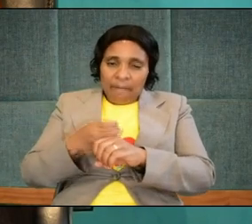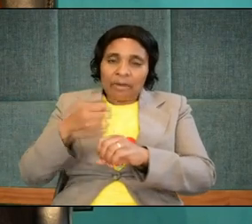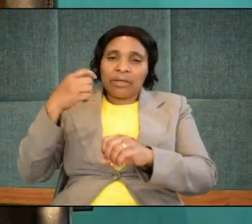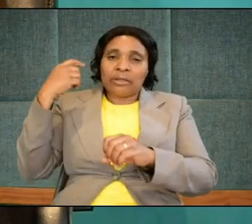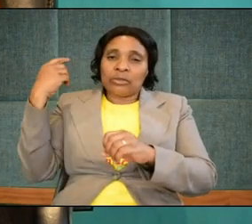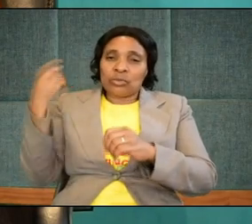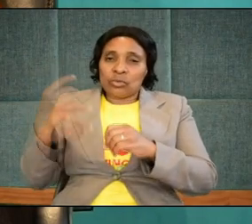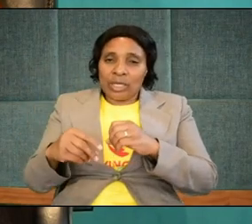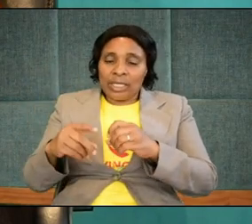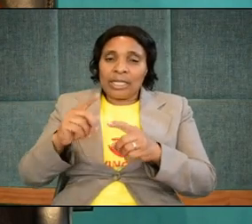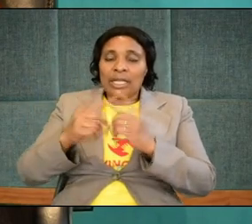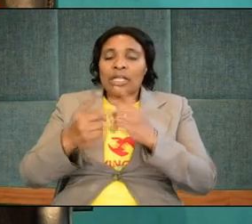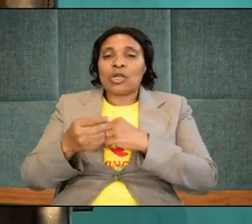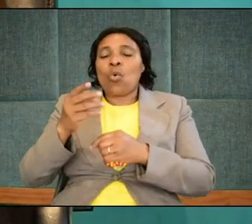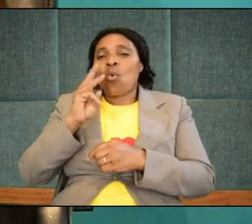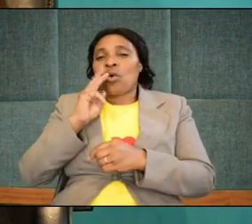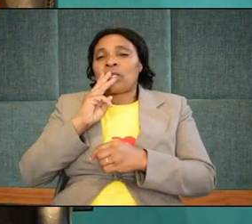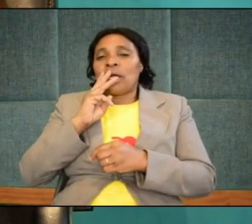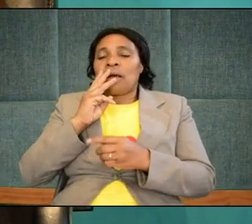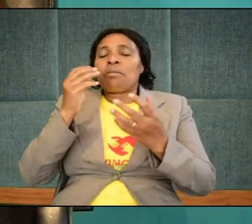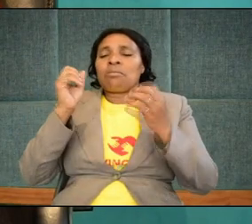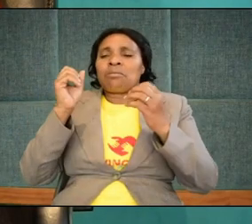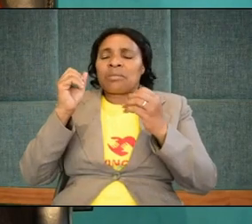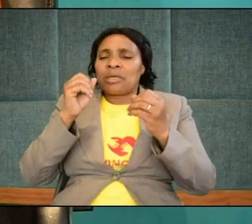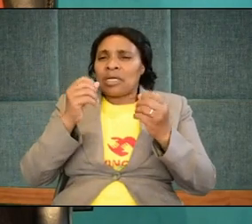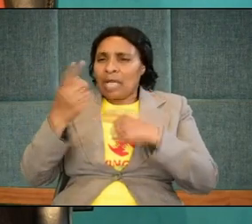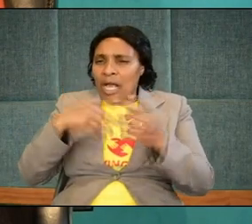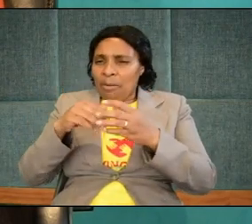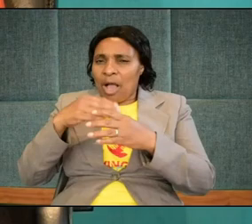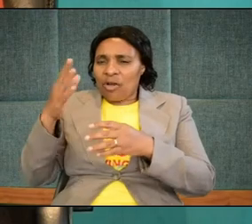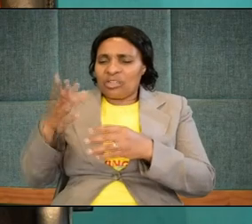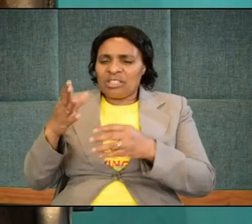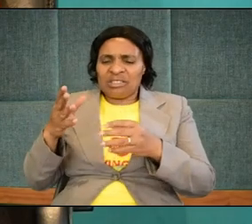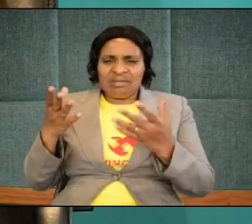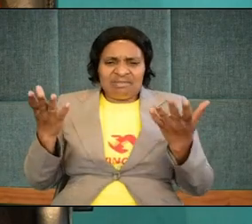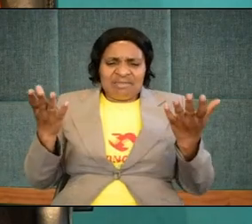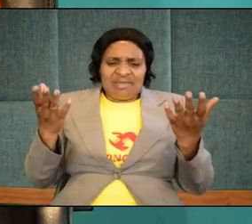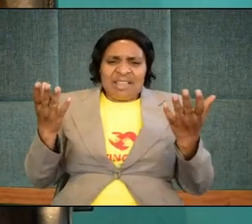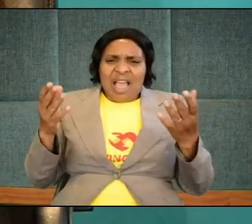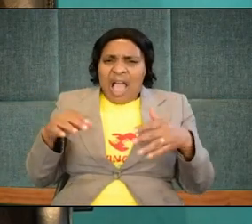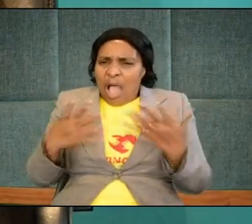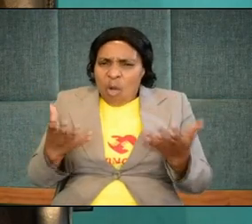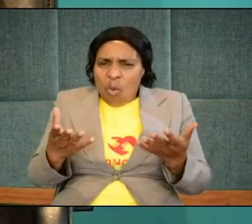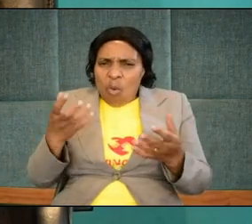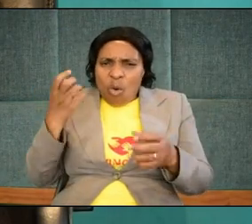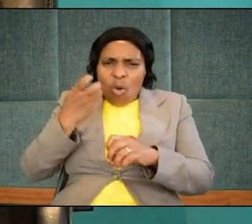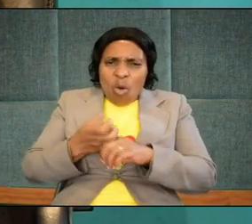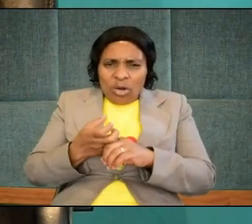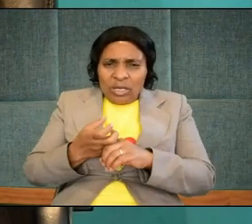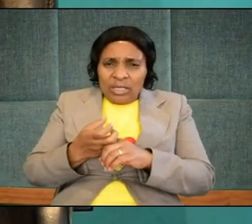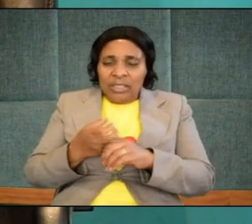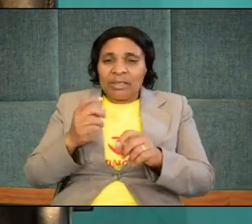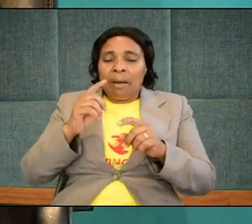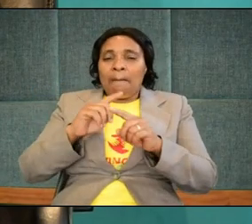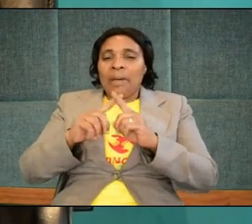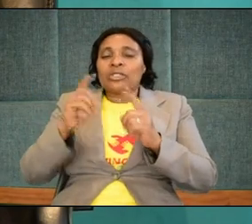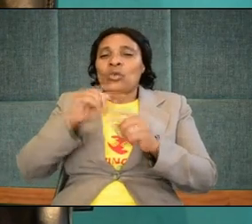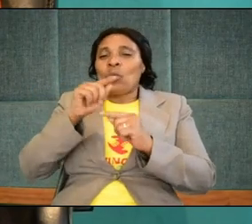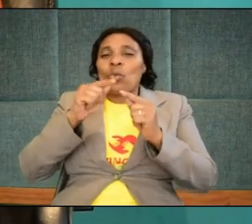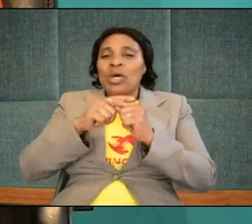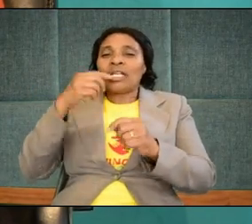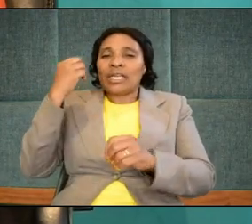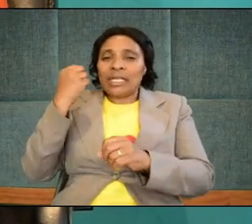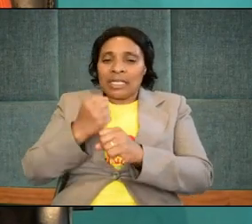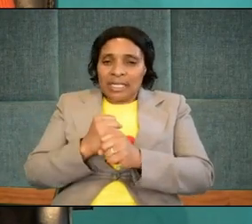it. Sounds, you know, impossible. I mean, you can't go strike a rock and have water come out of it. Mm-hmm. But when he did, water actually